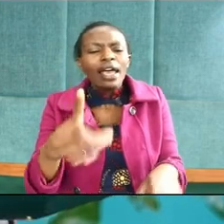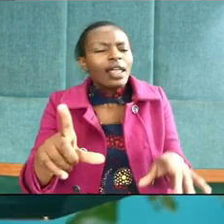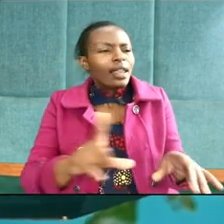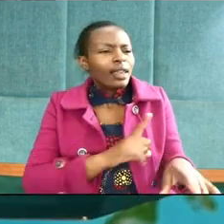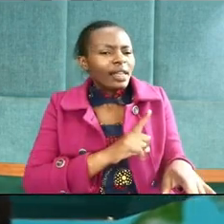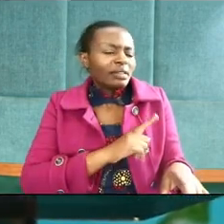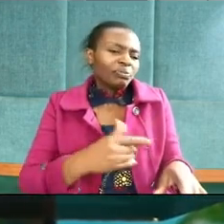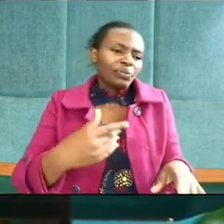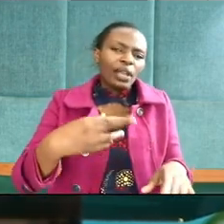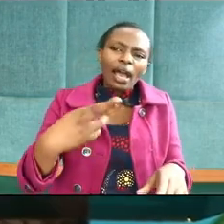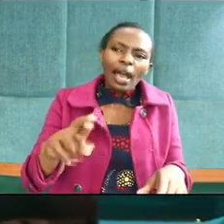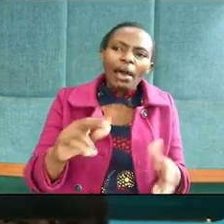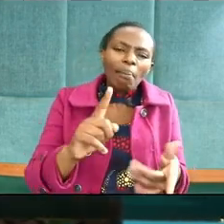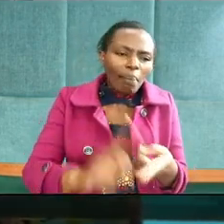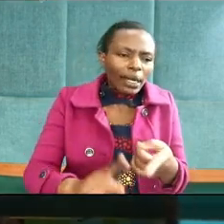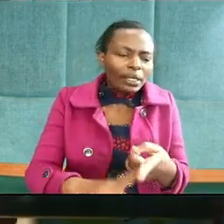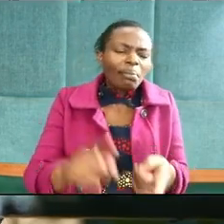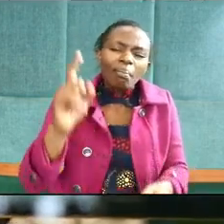You know,